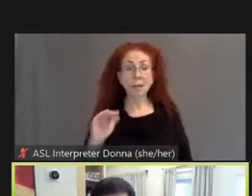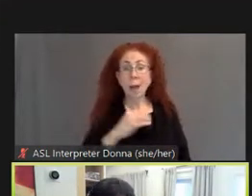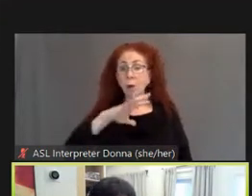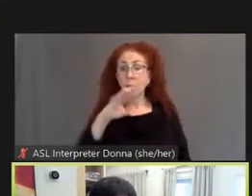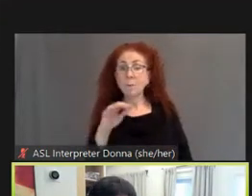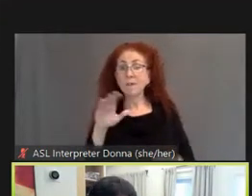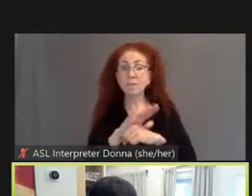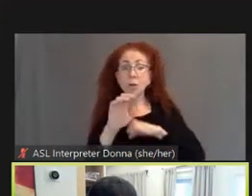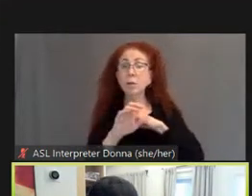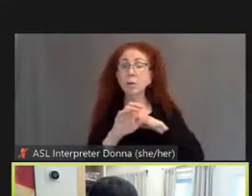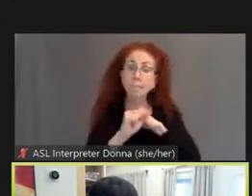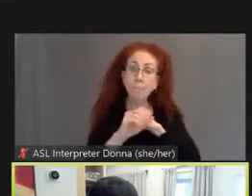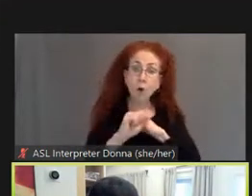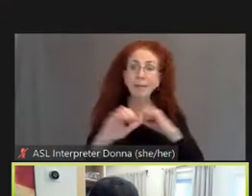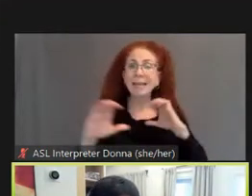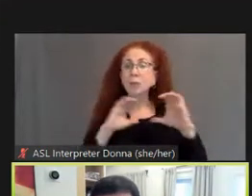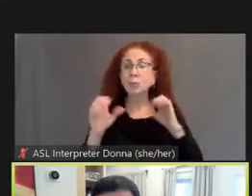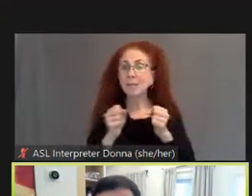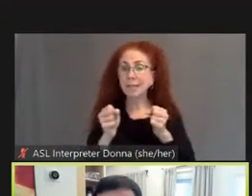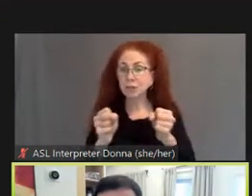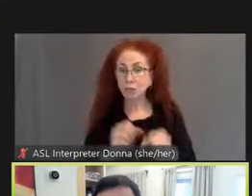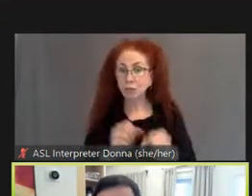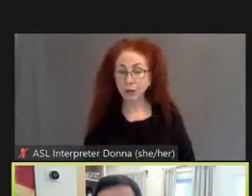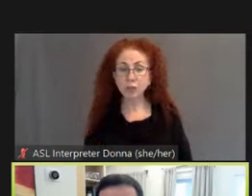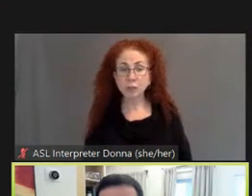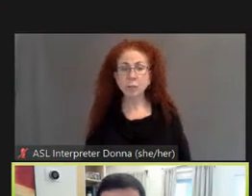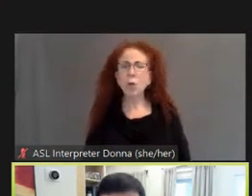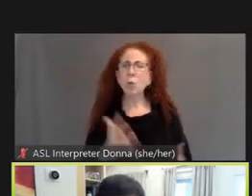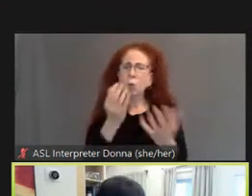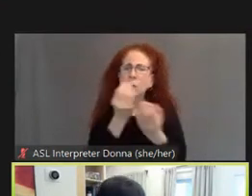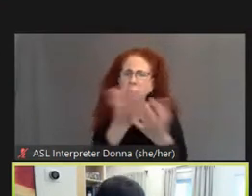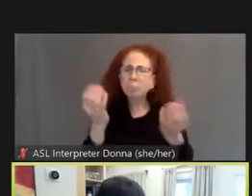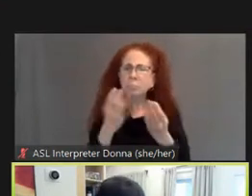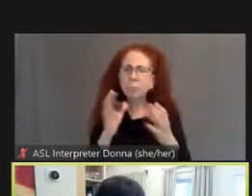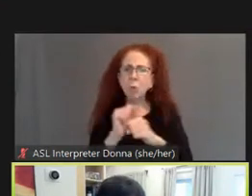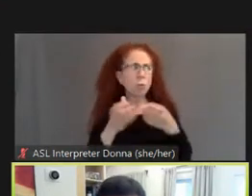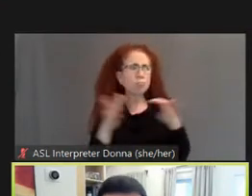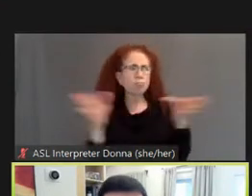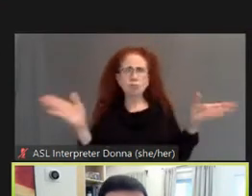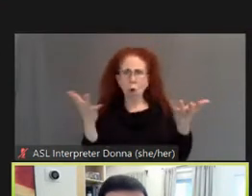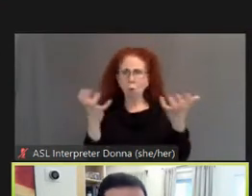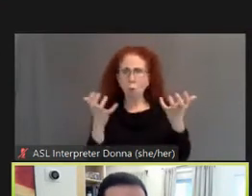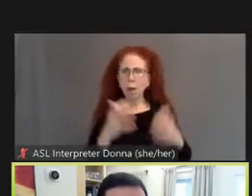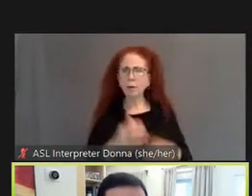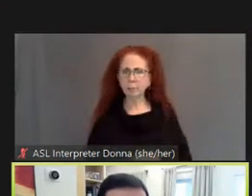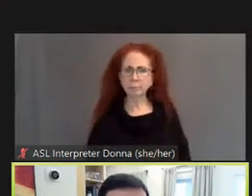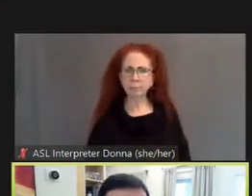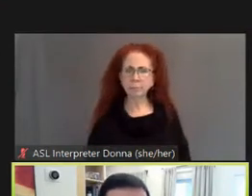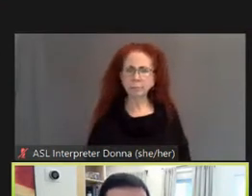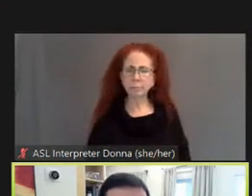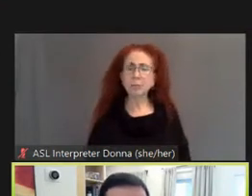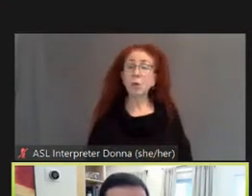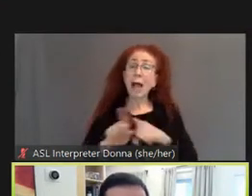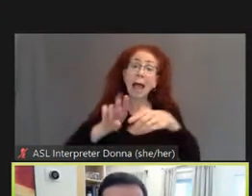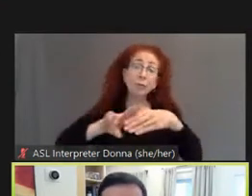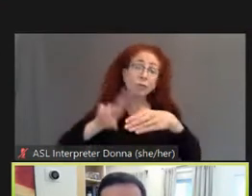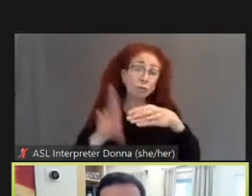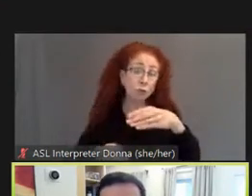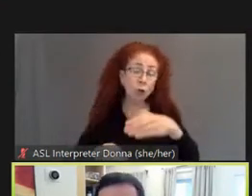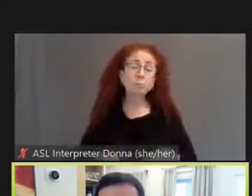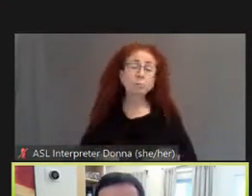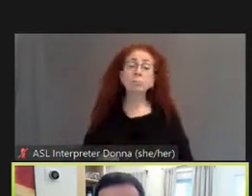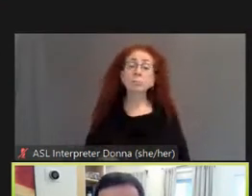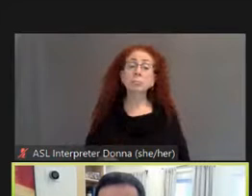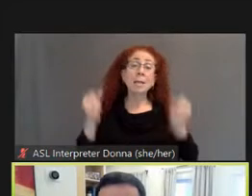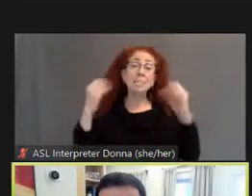marketing and communication strategy. We want to communicate this work broadly. And as a result, we've sent out a number